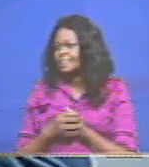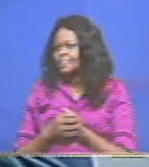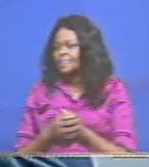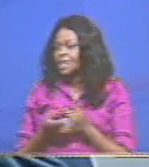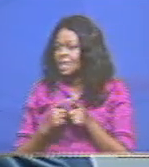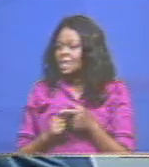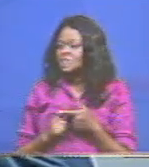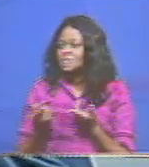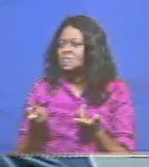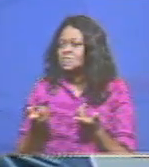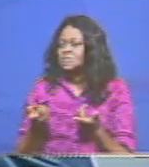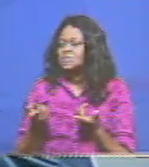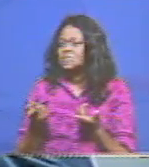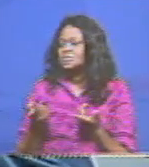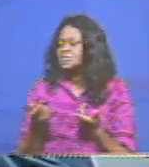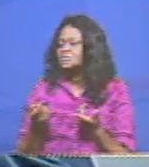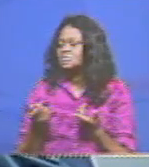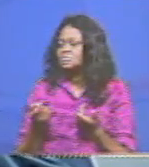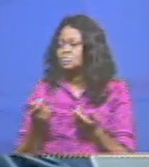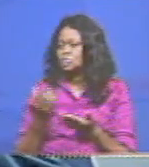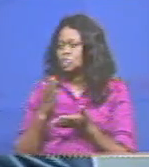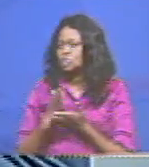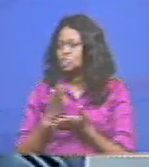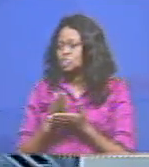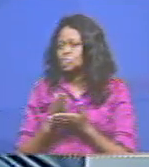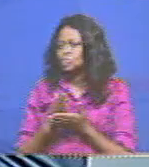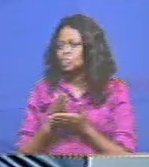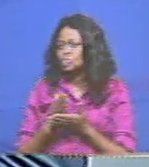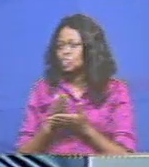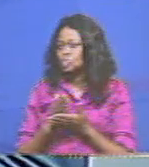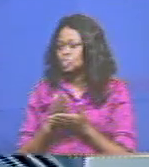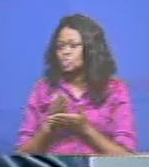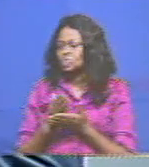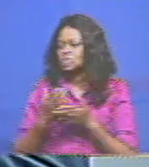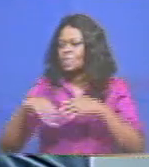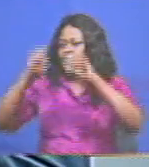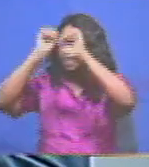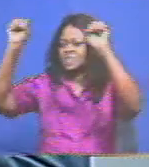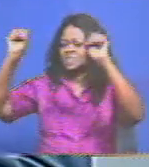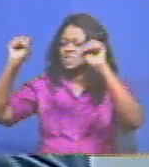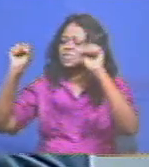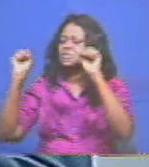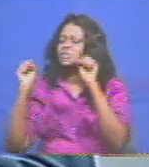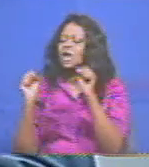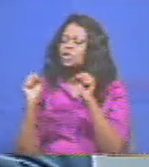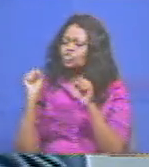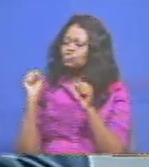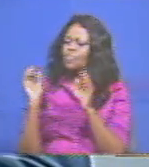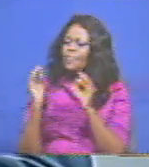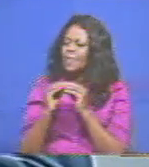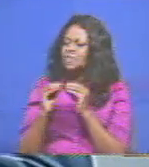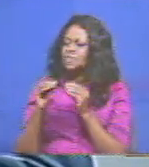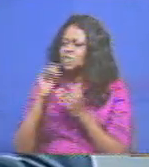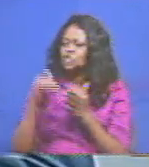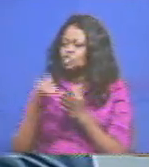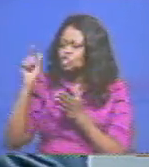thing is that, in fact, there is no single day the head of state has made enough effort to talk to his central region leadership. Yes. Not a single